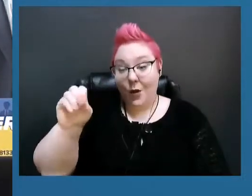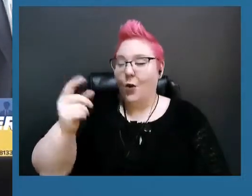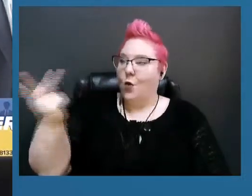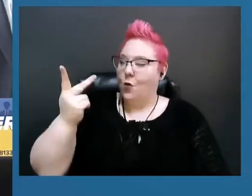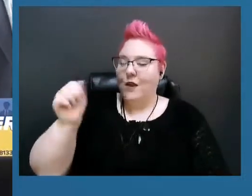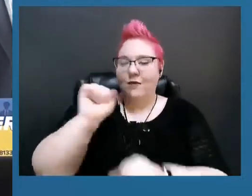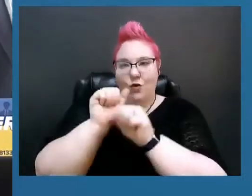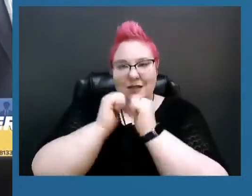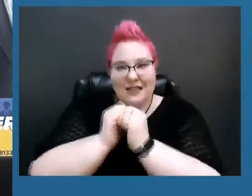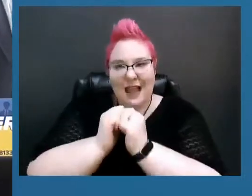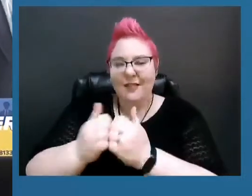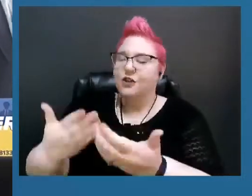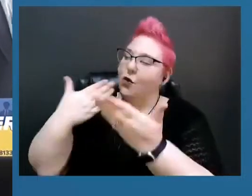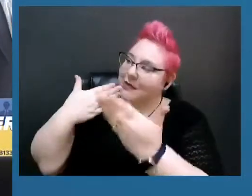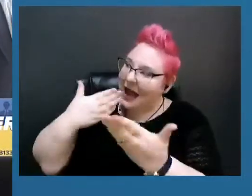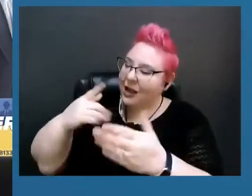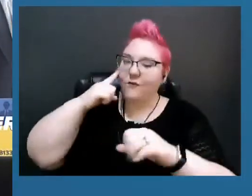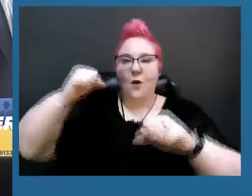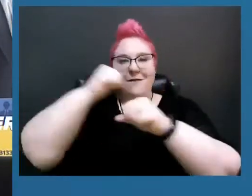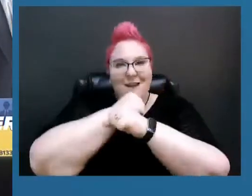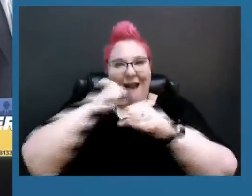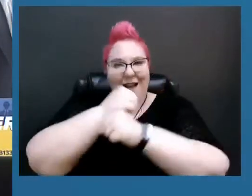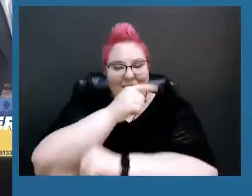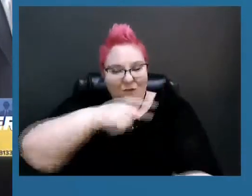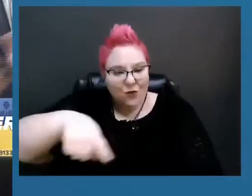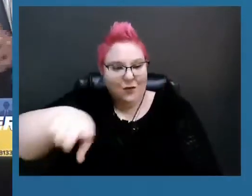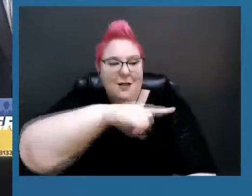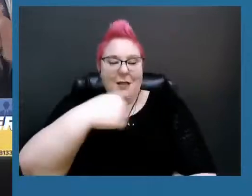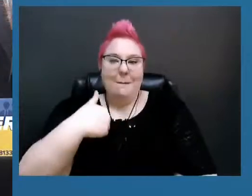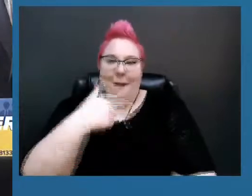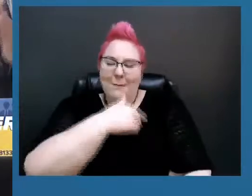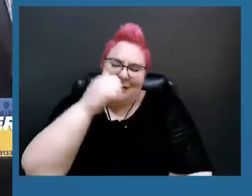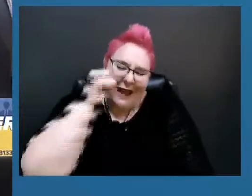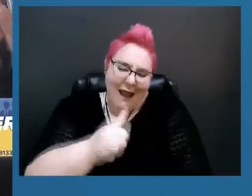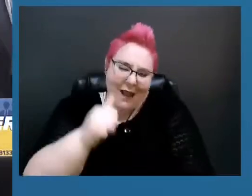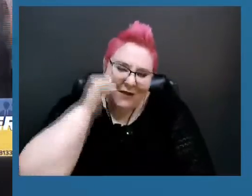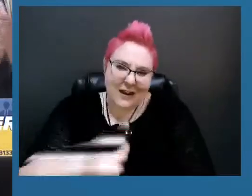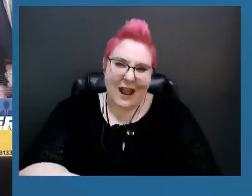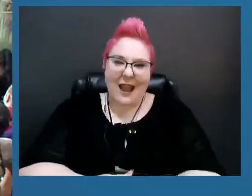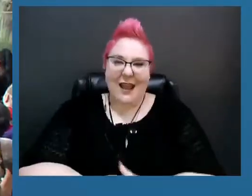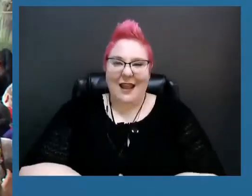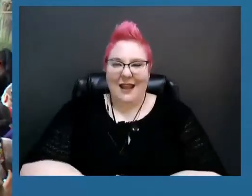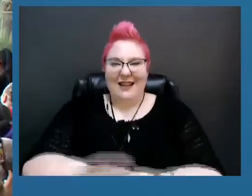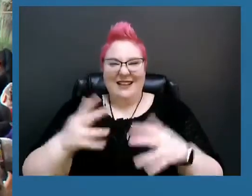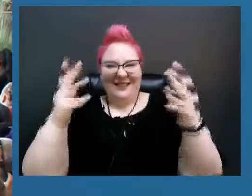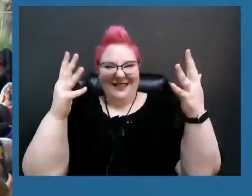standing up to fight for your members every single day. You also have another